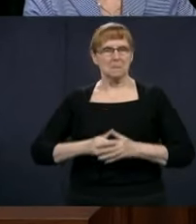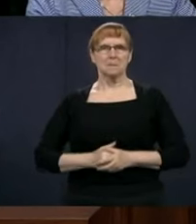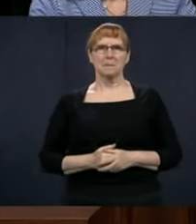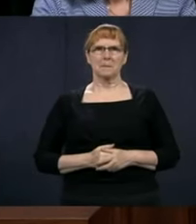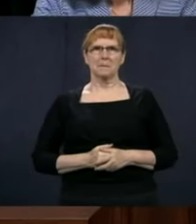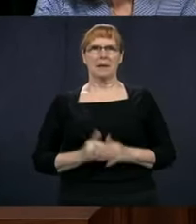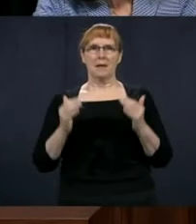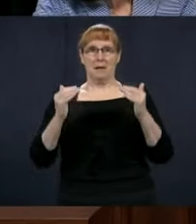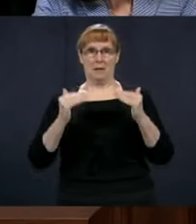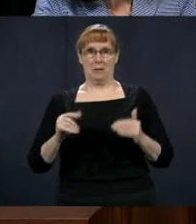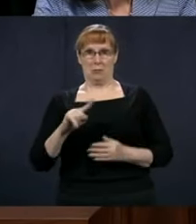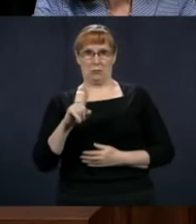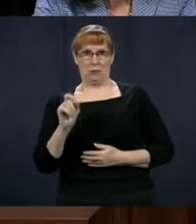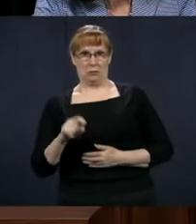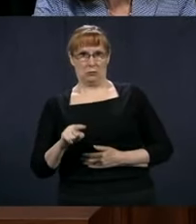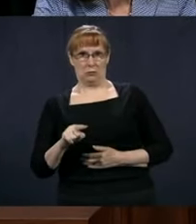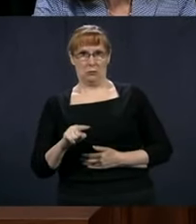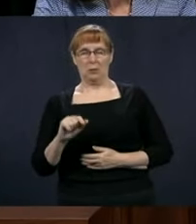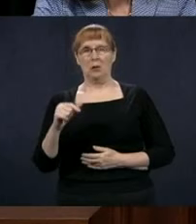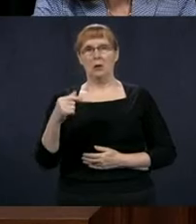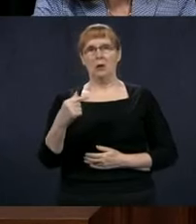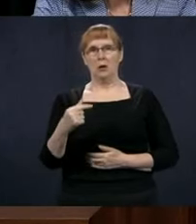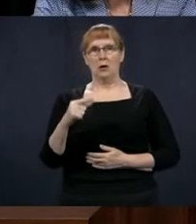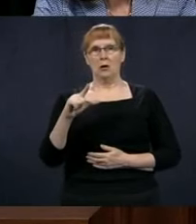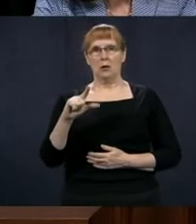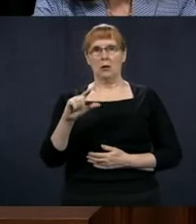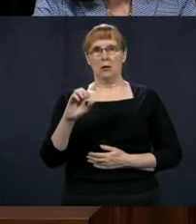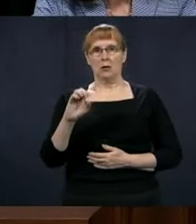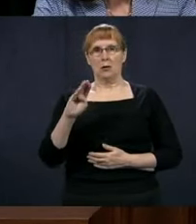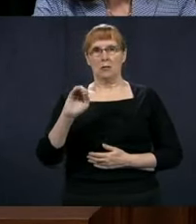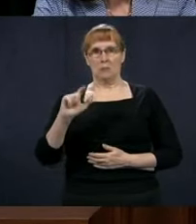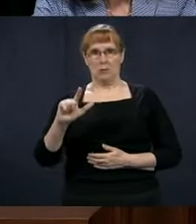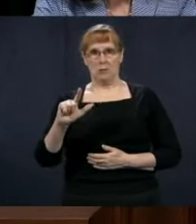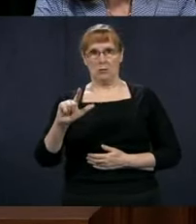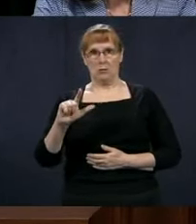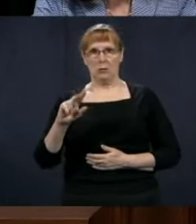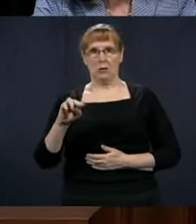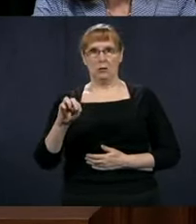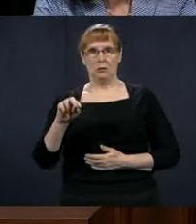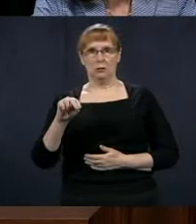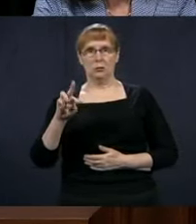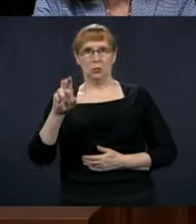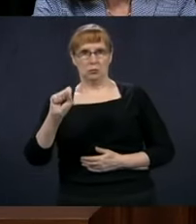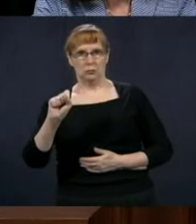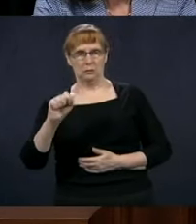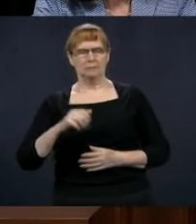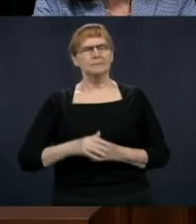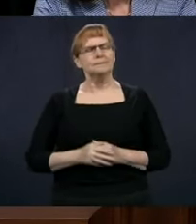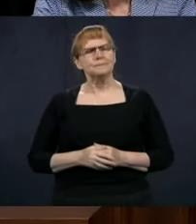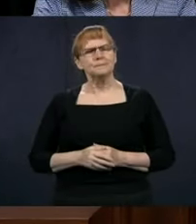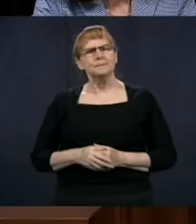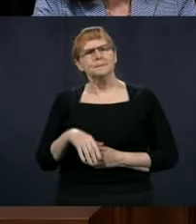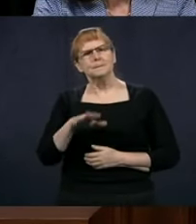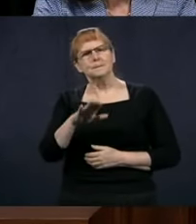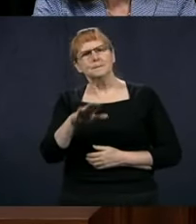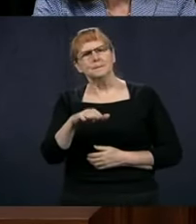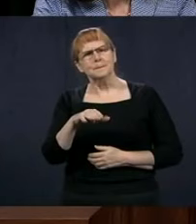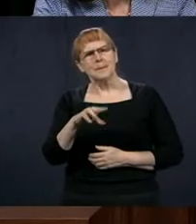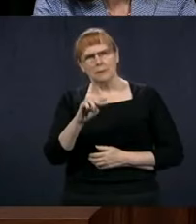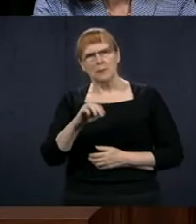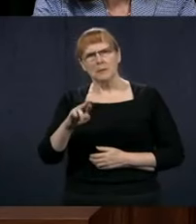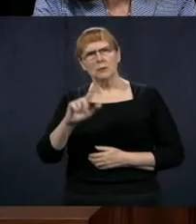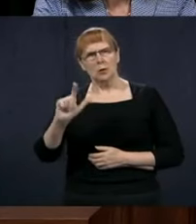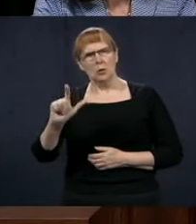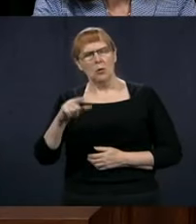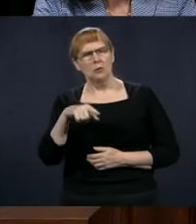question is from Raquel Fletcher, Global News. Mr. Legault, what message do you have to bereaved families of